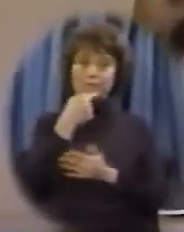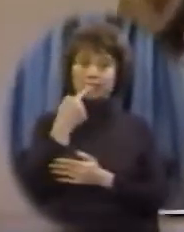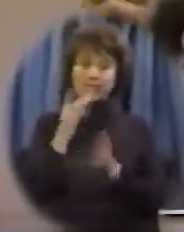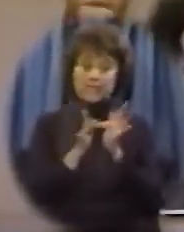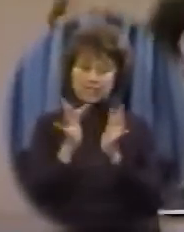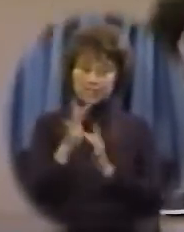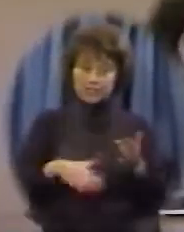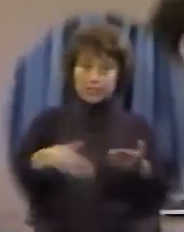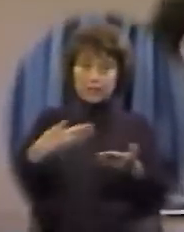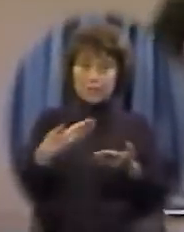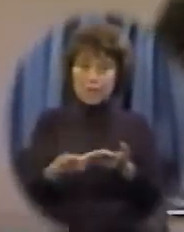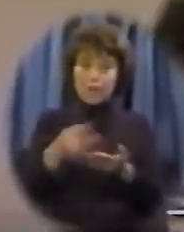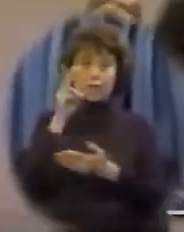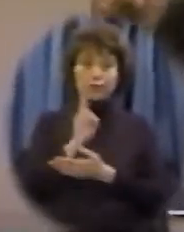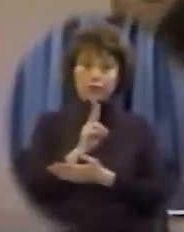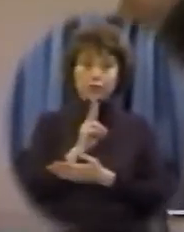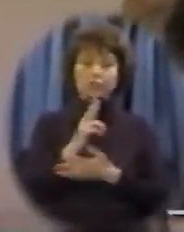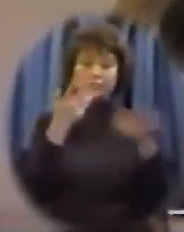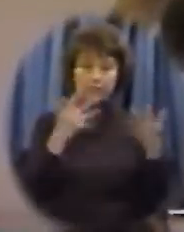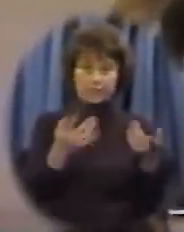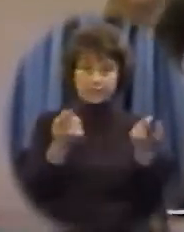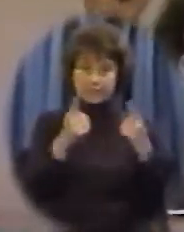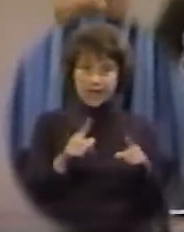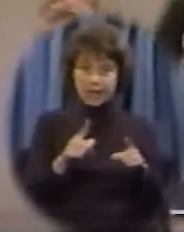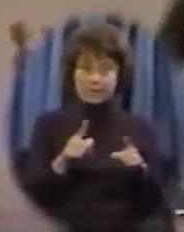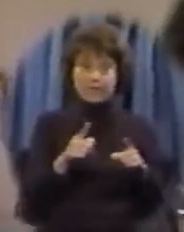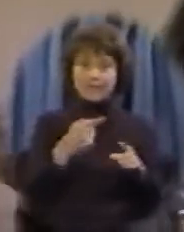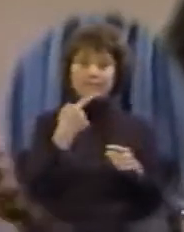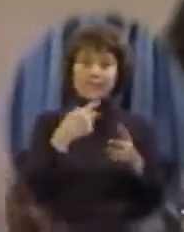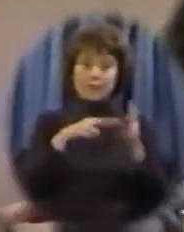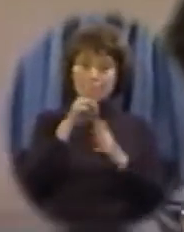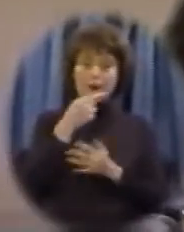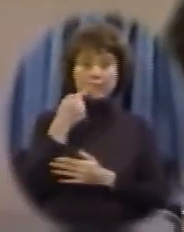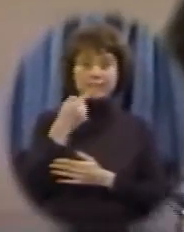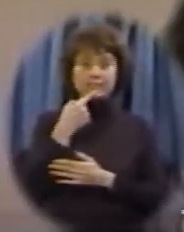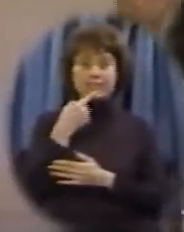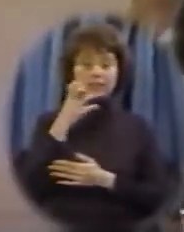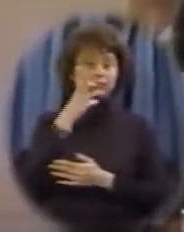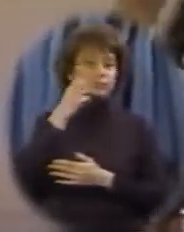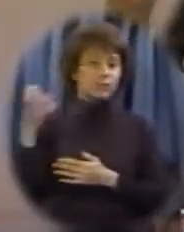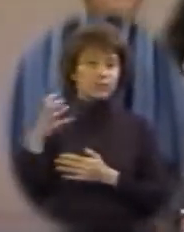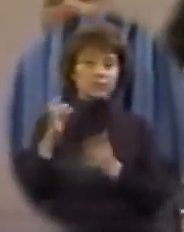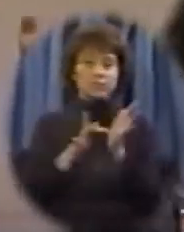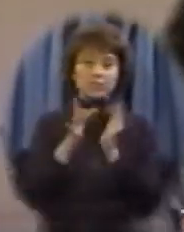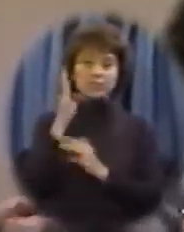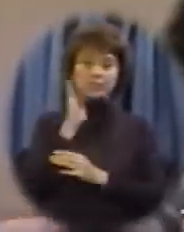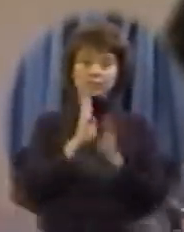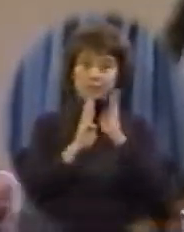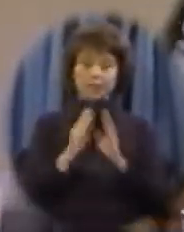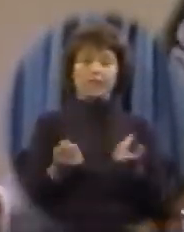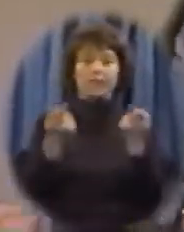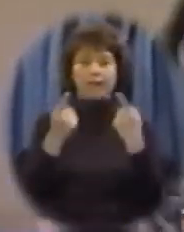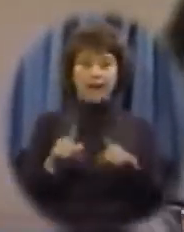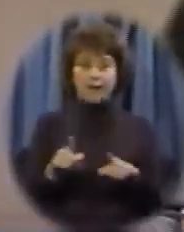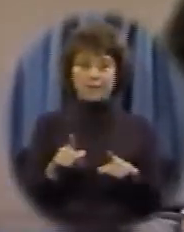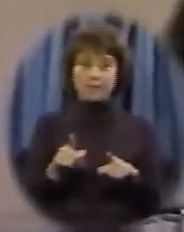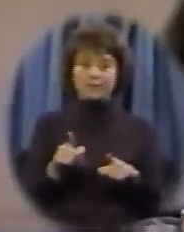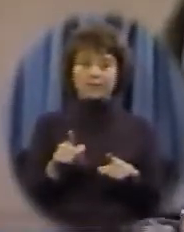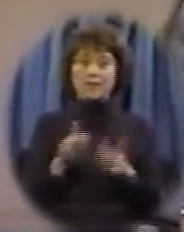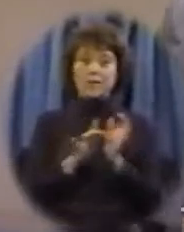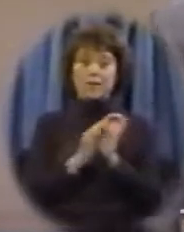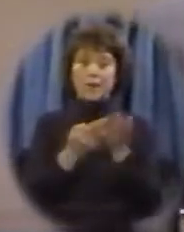they would gamble upon his garments. They did. He said they would pluck out his beard. They did. He said he would make his death with the wicked. He died between